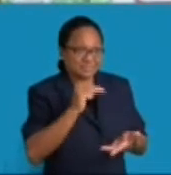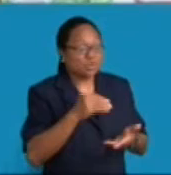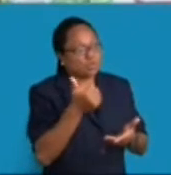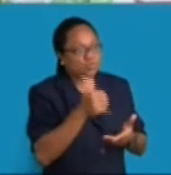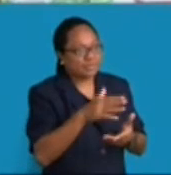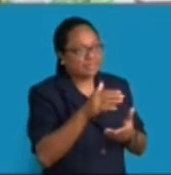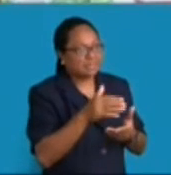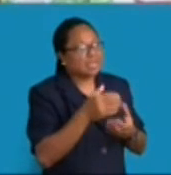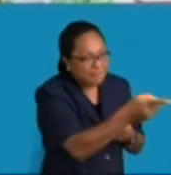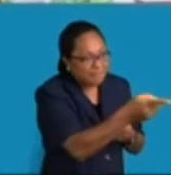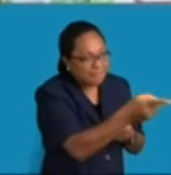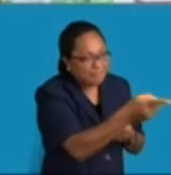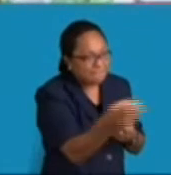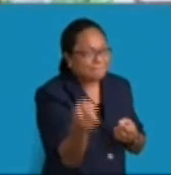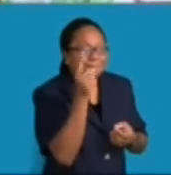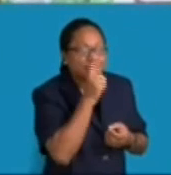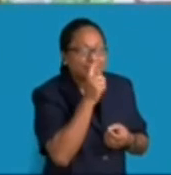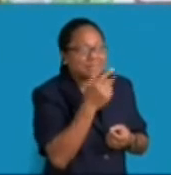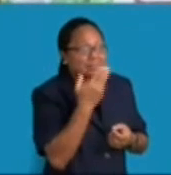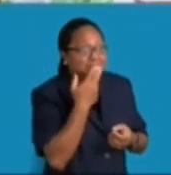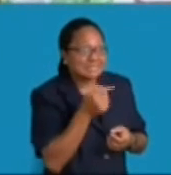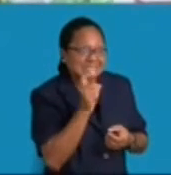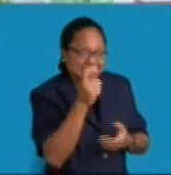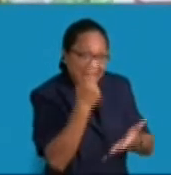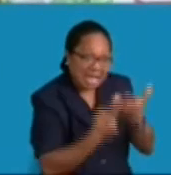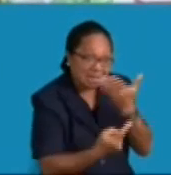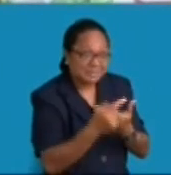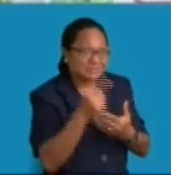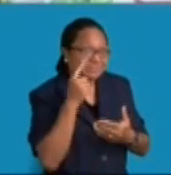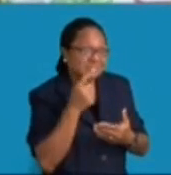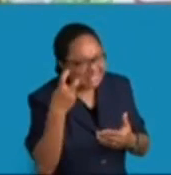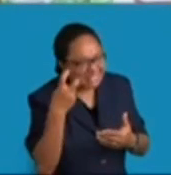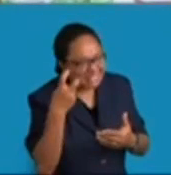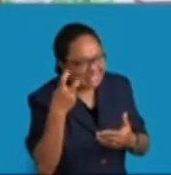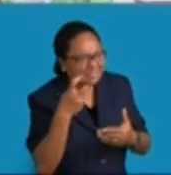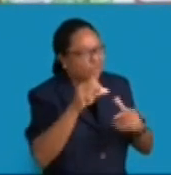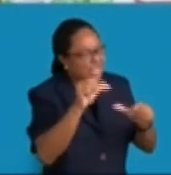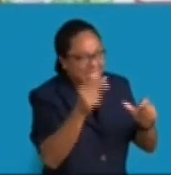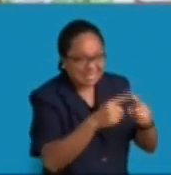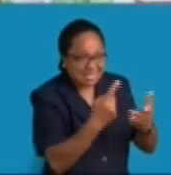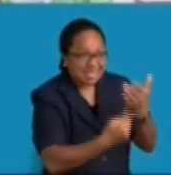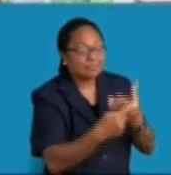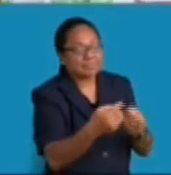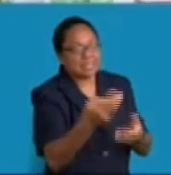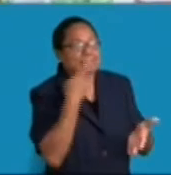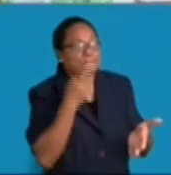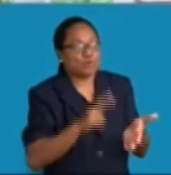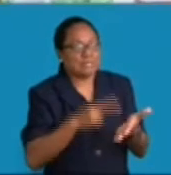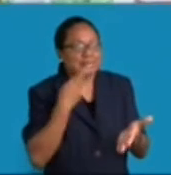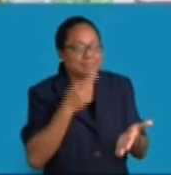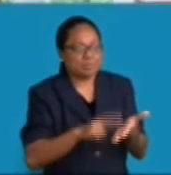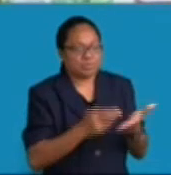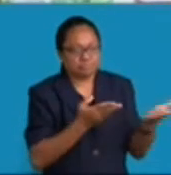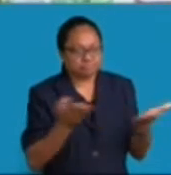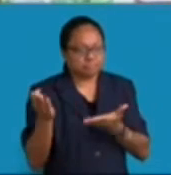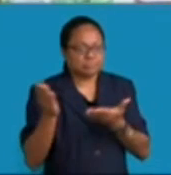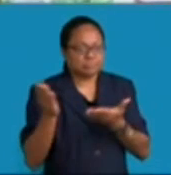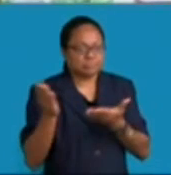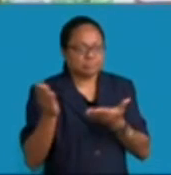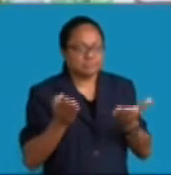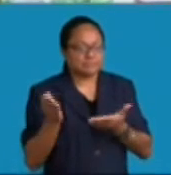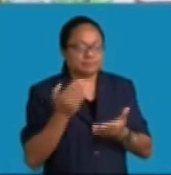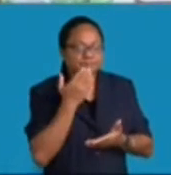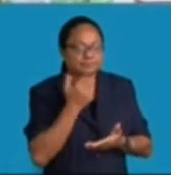importance of reporting and bringing the perpetrators to justice. Madam Speaker, just allow me to go through some of these figures.